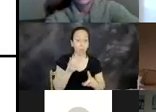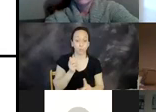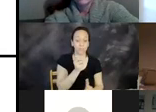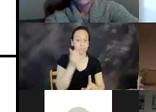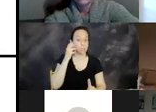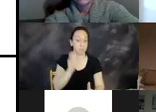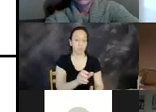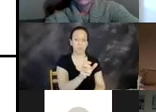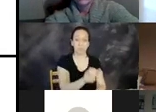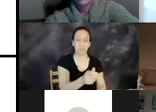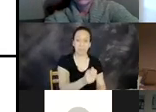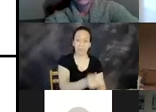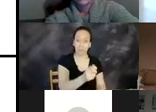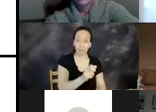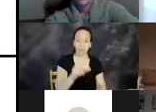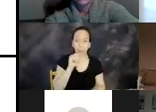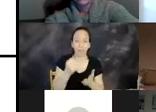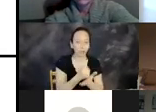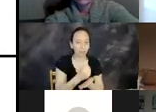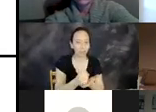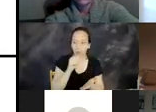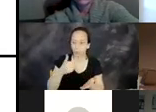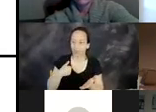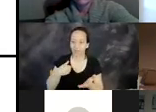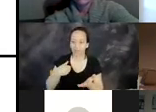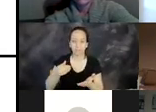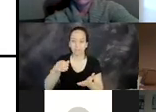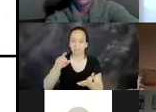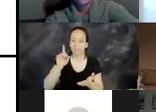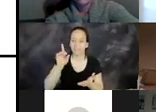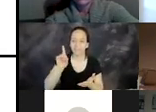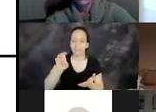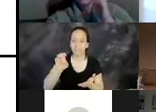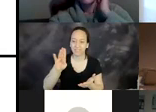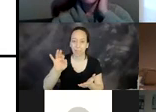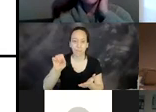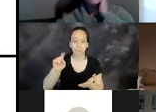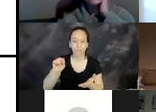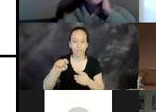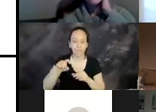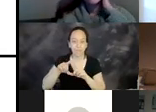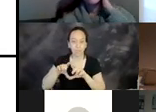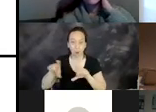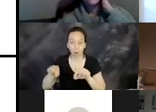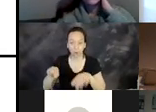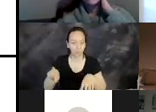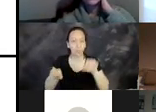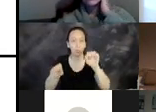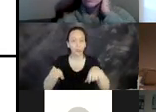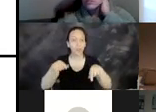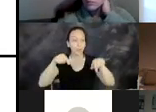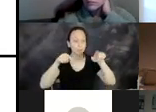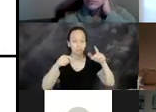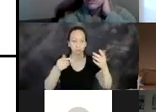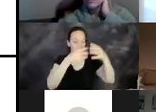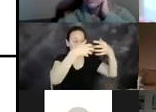or debit card, that individual will be able to go into a retail store or to one of our fare vending machines and load cash onto